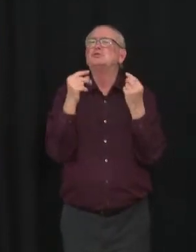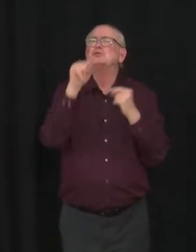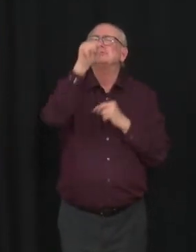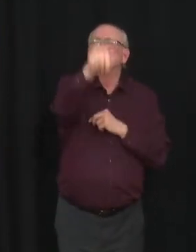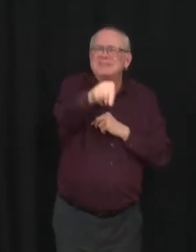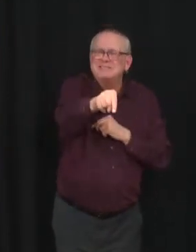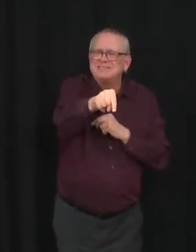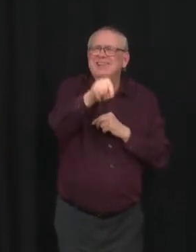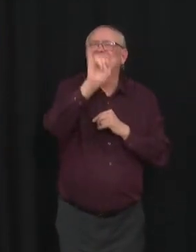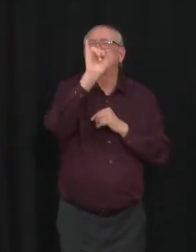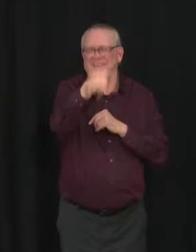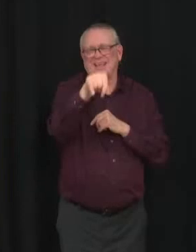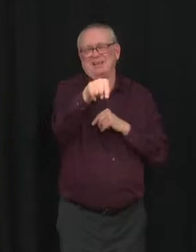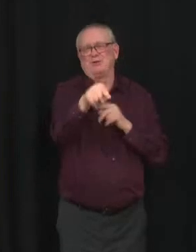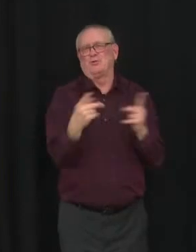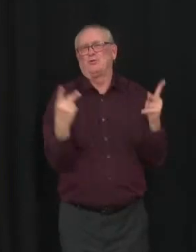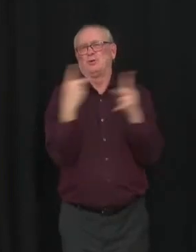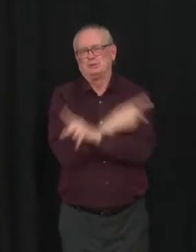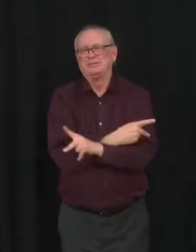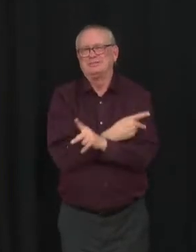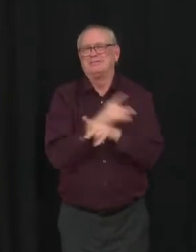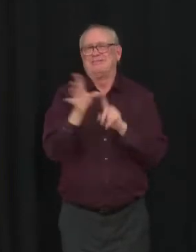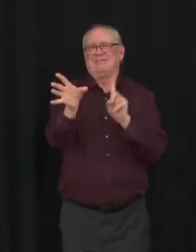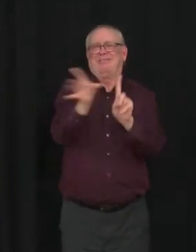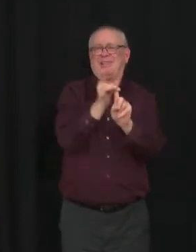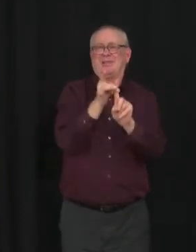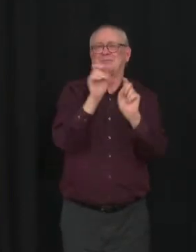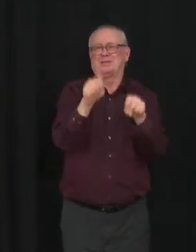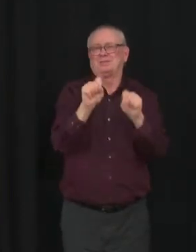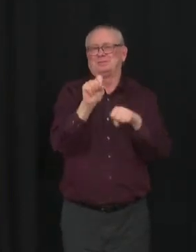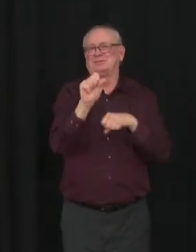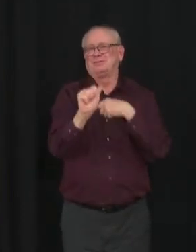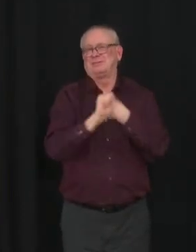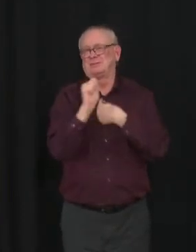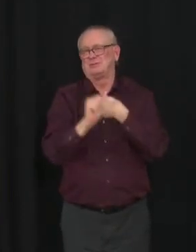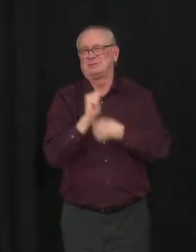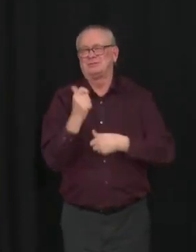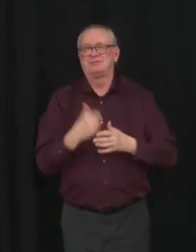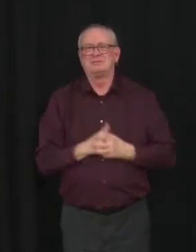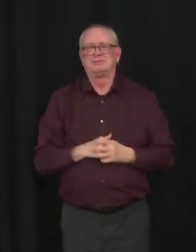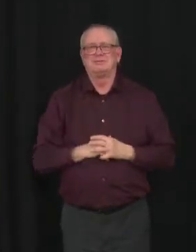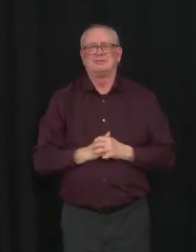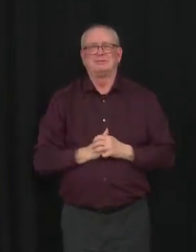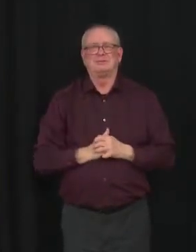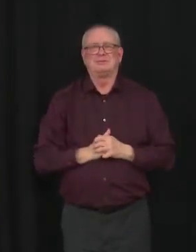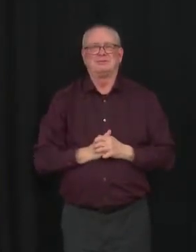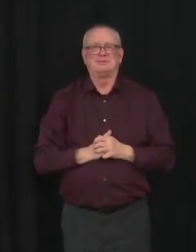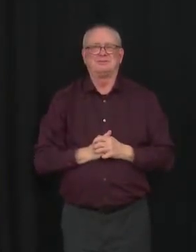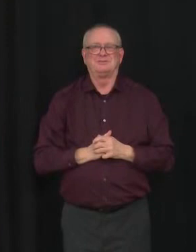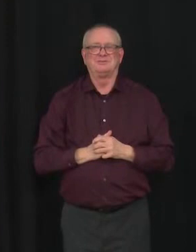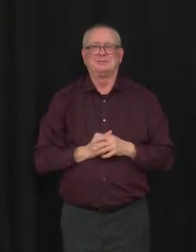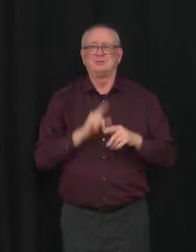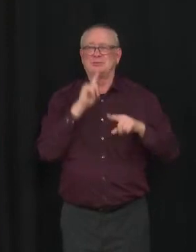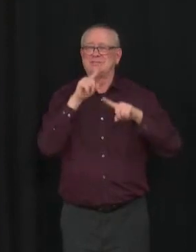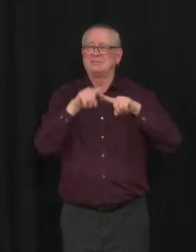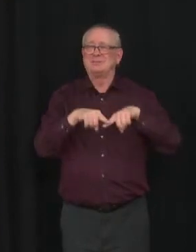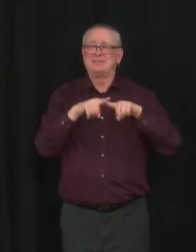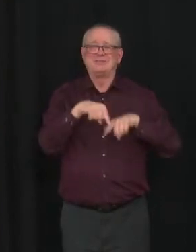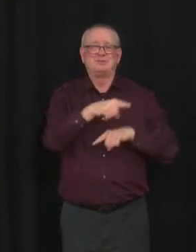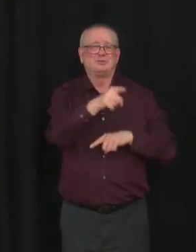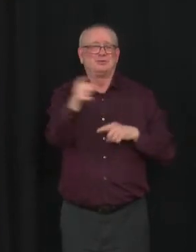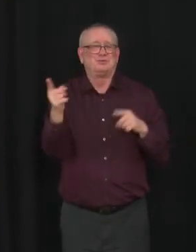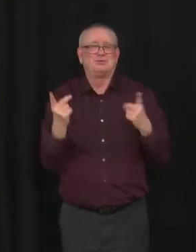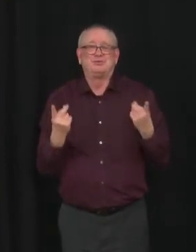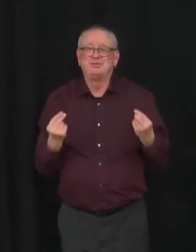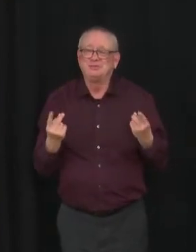greater contributor to transmission staying in your own neighborhood, depending on what you do, than if you go and